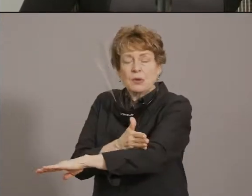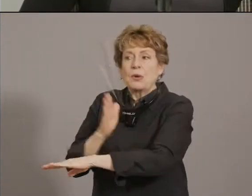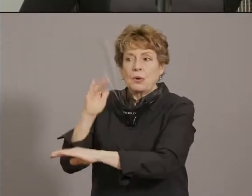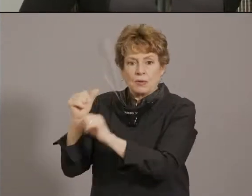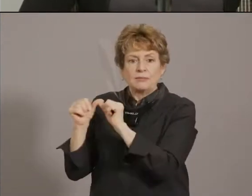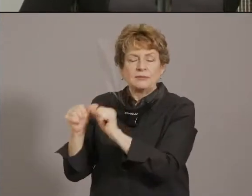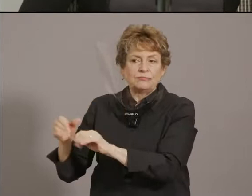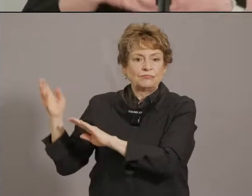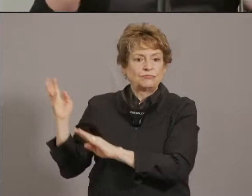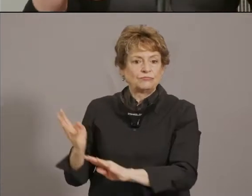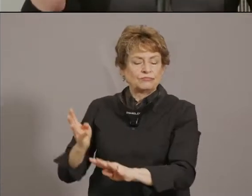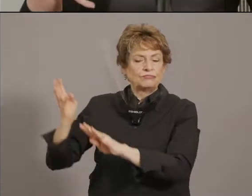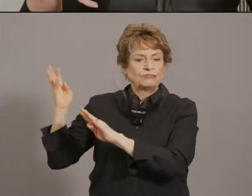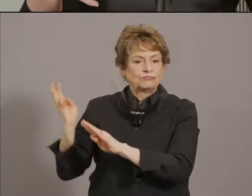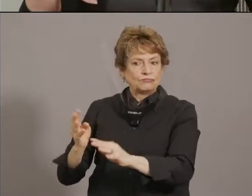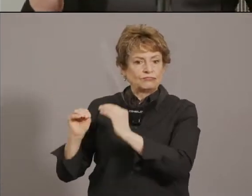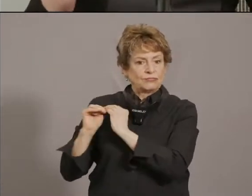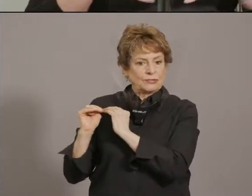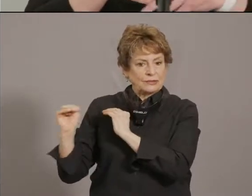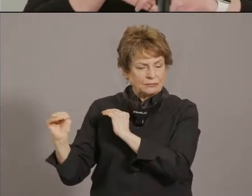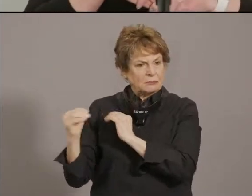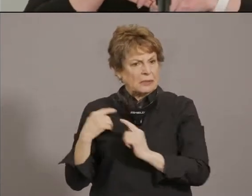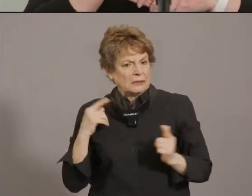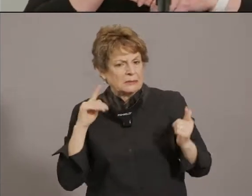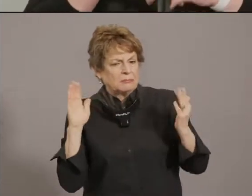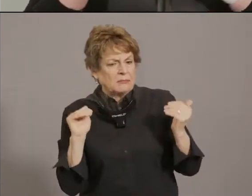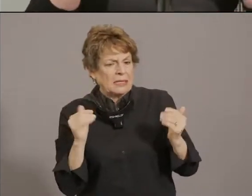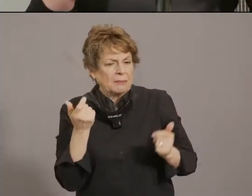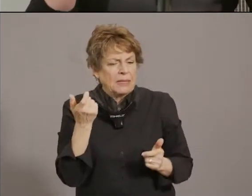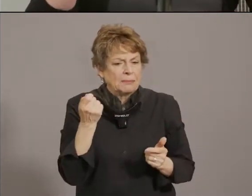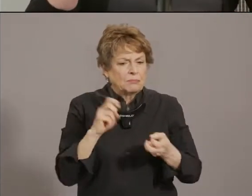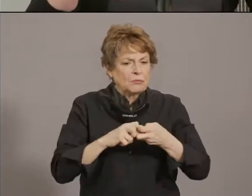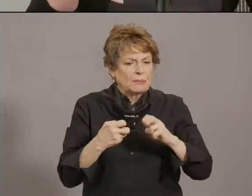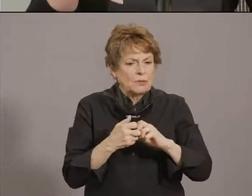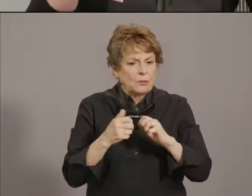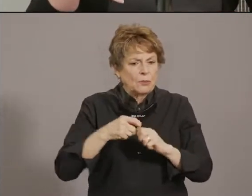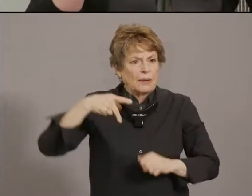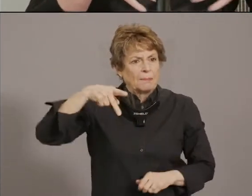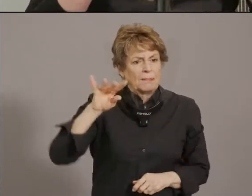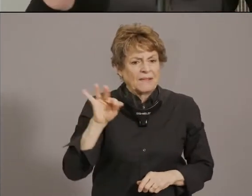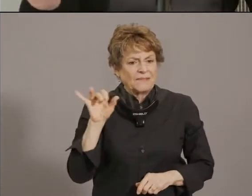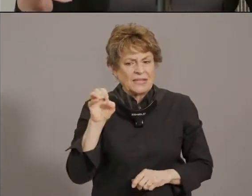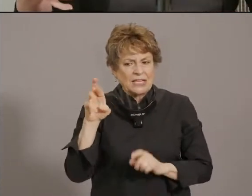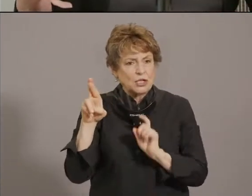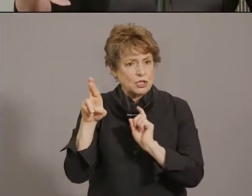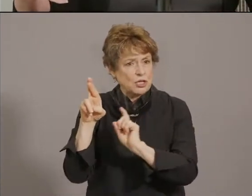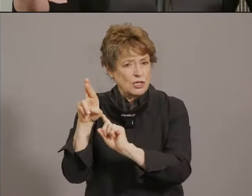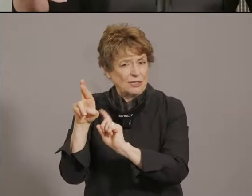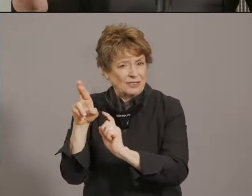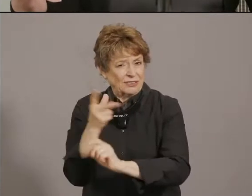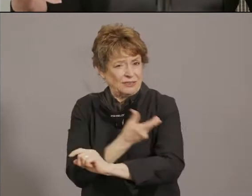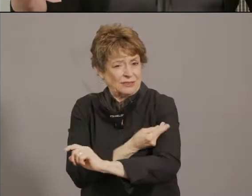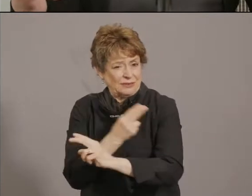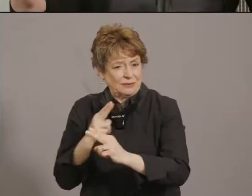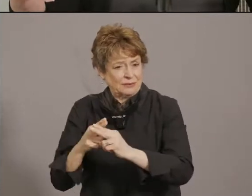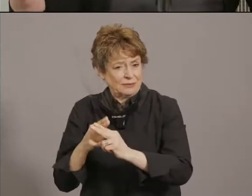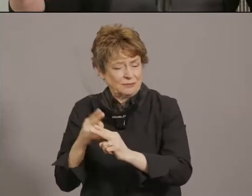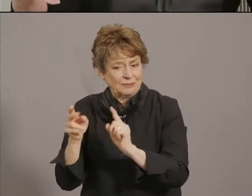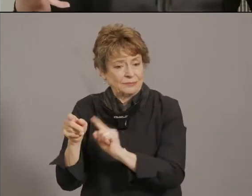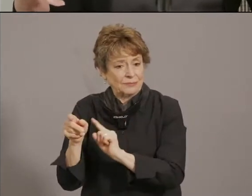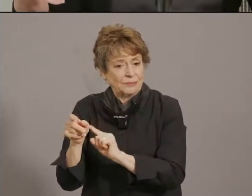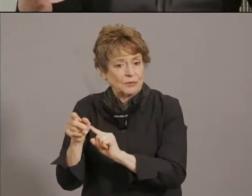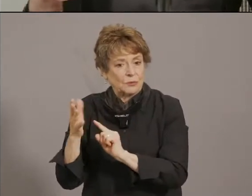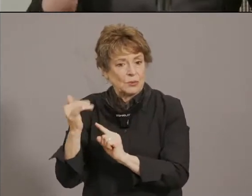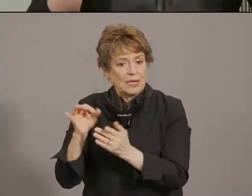the Pfizer. Part of that will have to do with them counting that sixth dose that pharmacies and providers